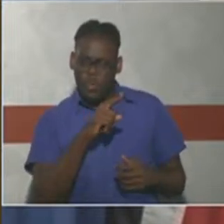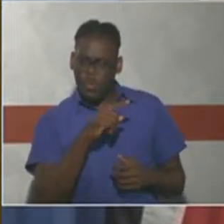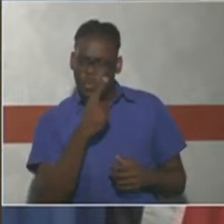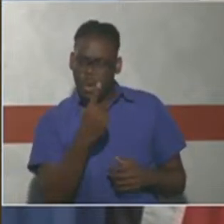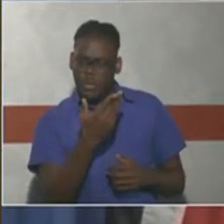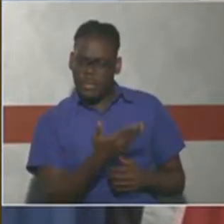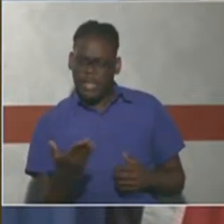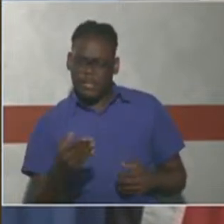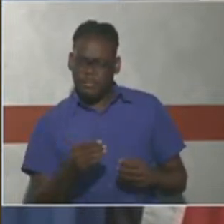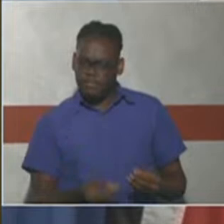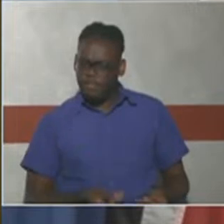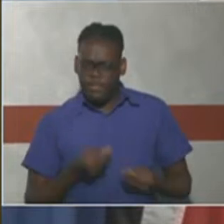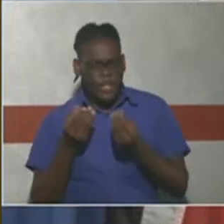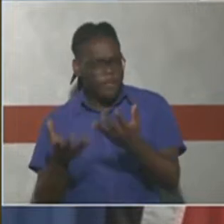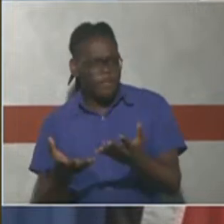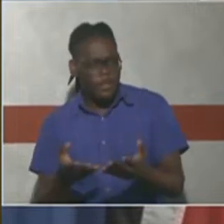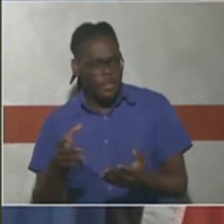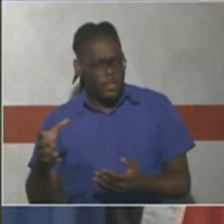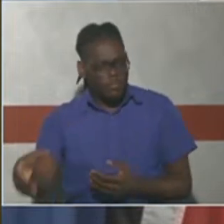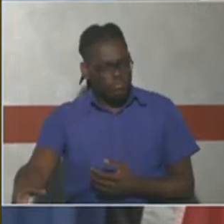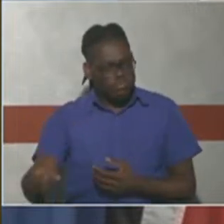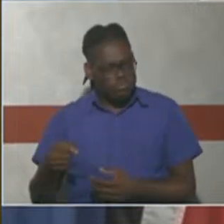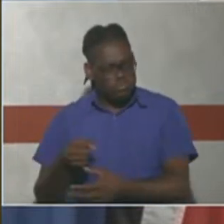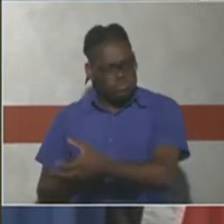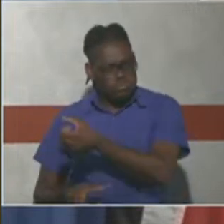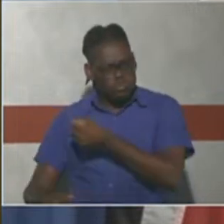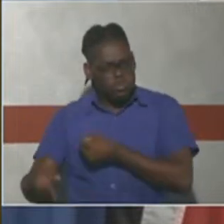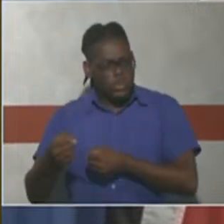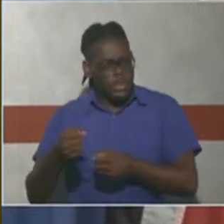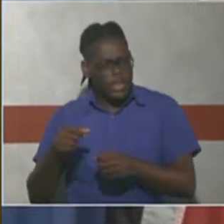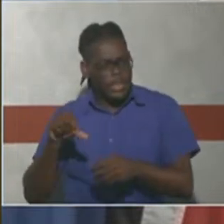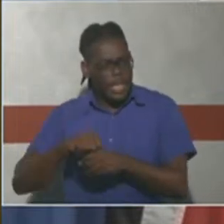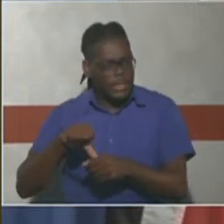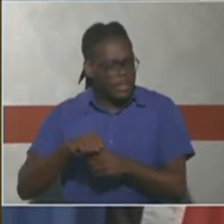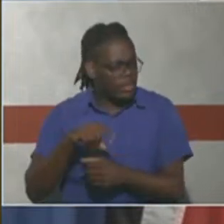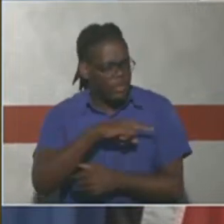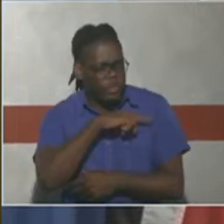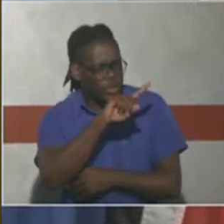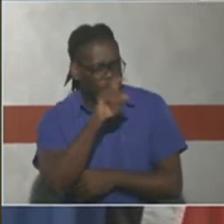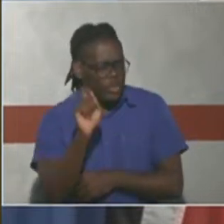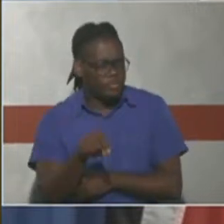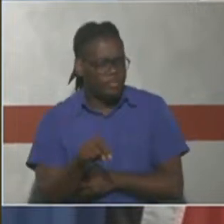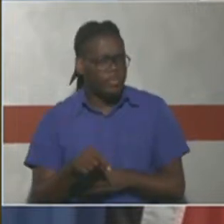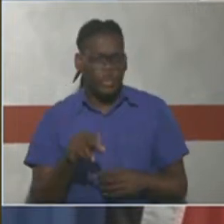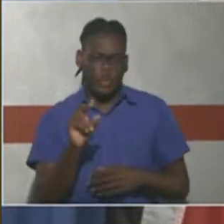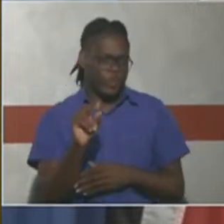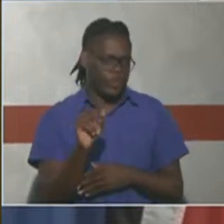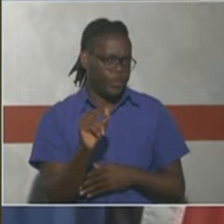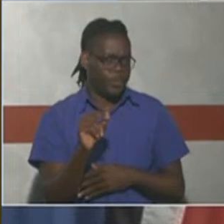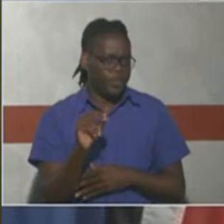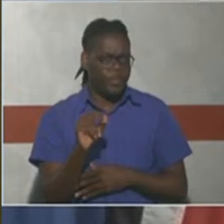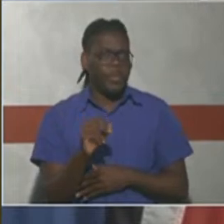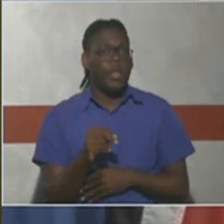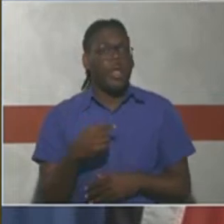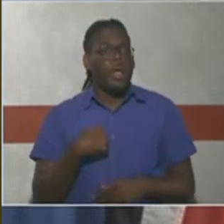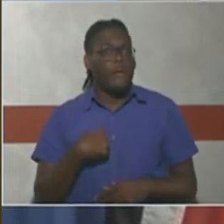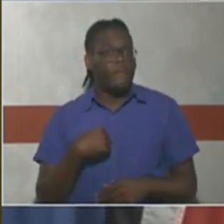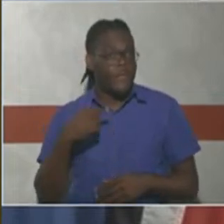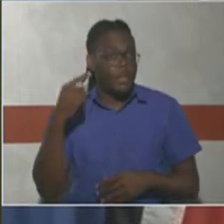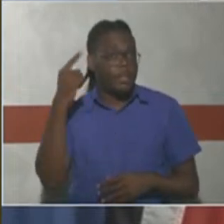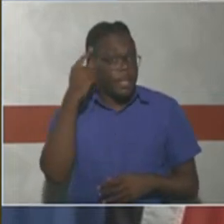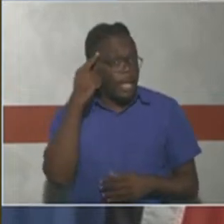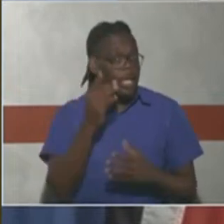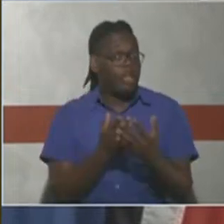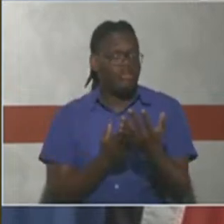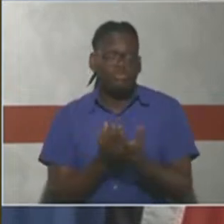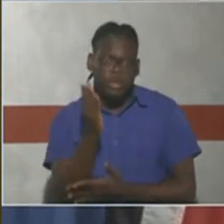commercial arrangements. There's a commercial term sheet where the gas has a value. We've agreed on a price, and once